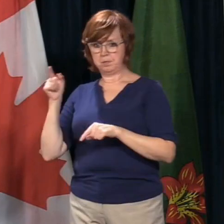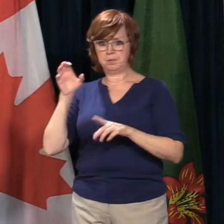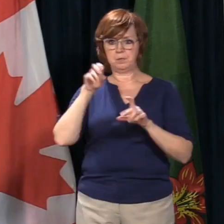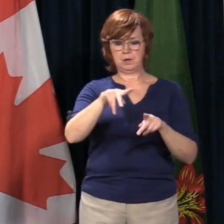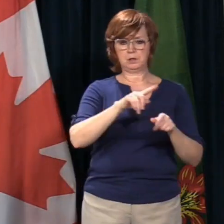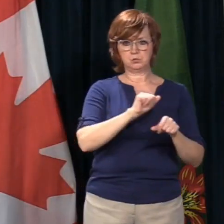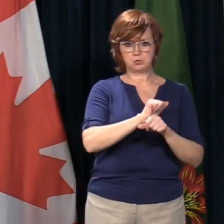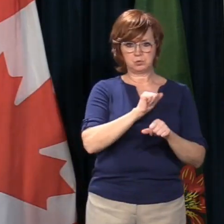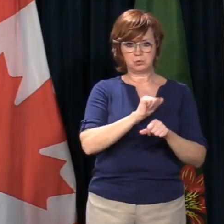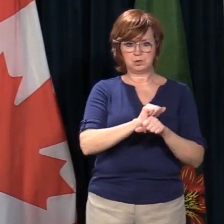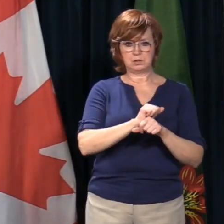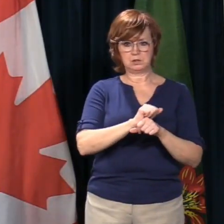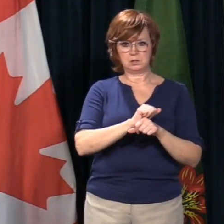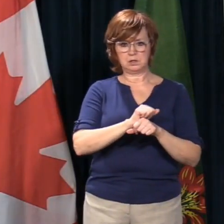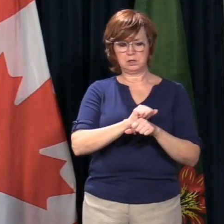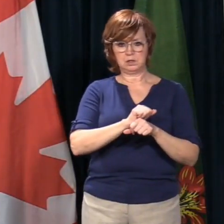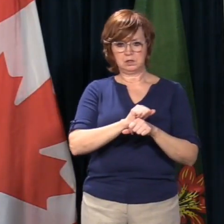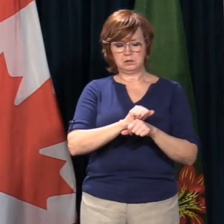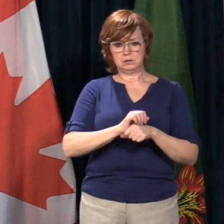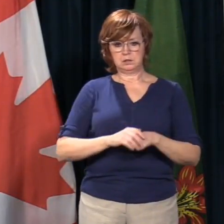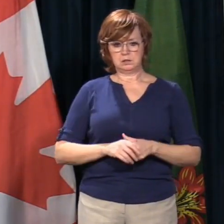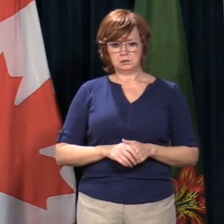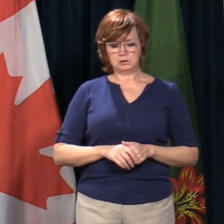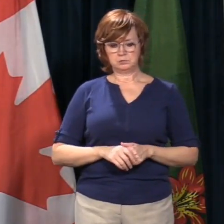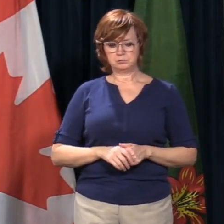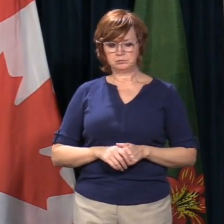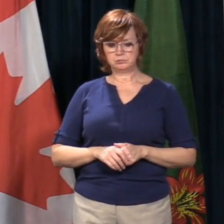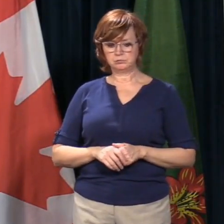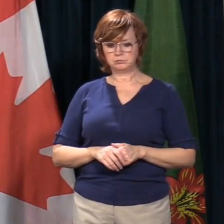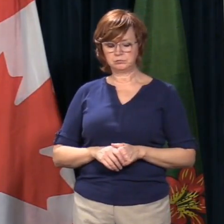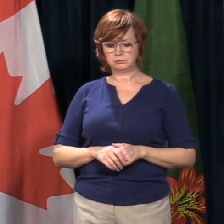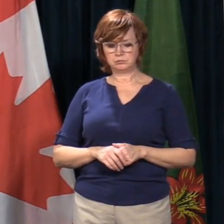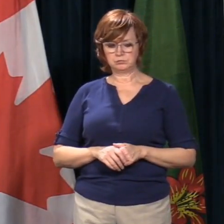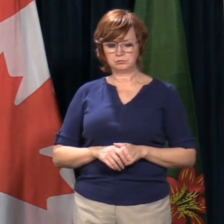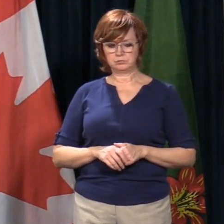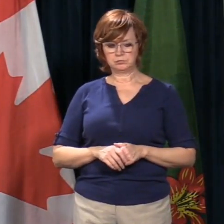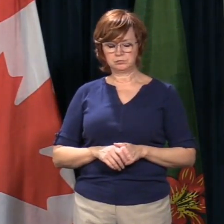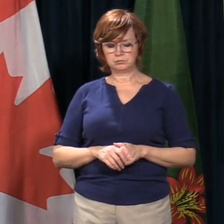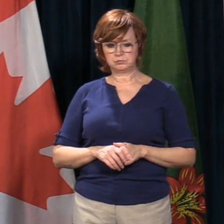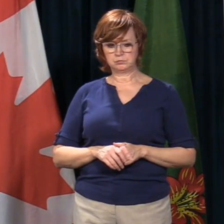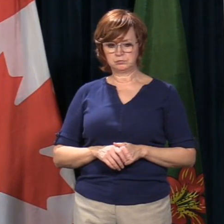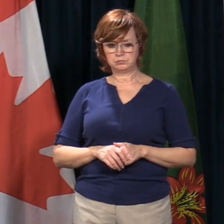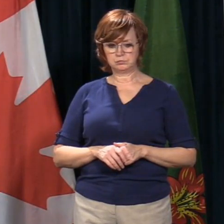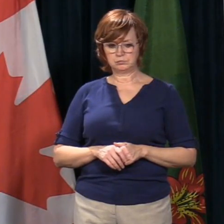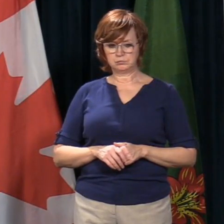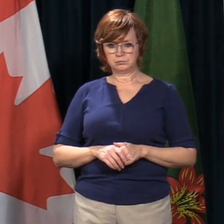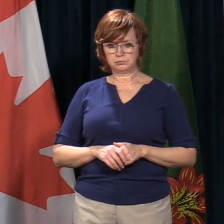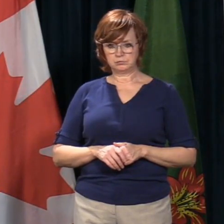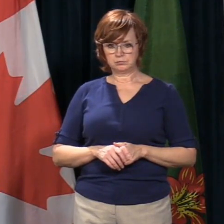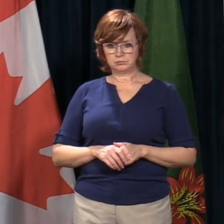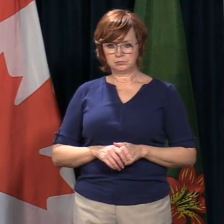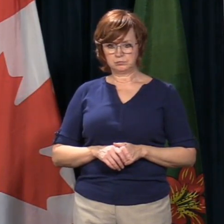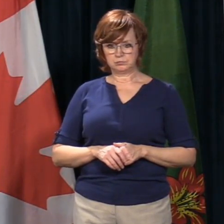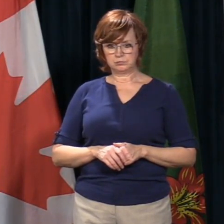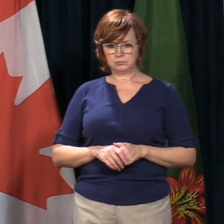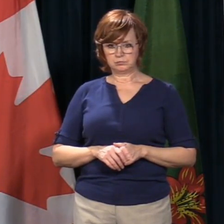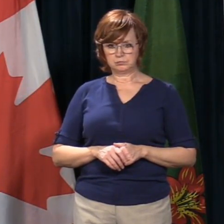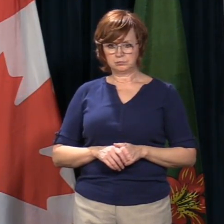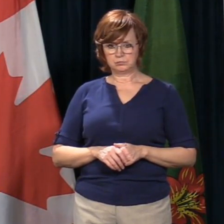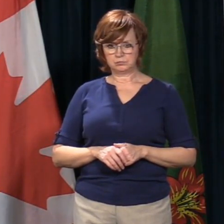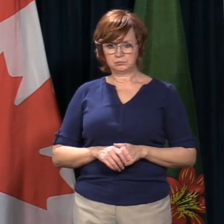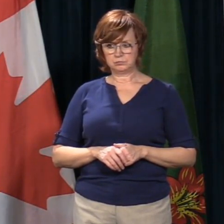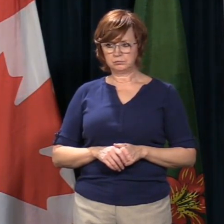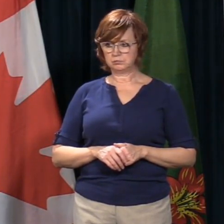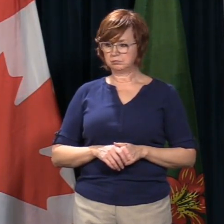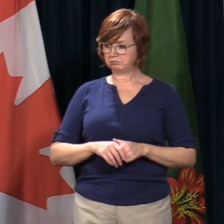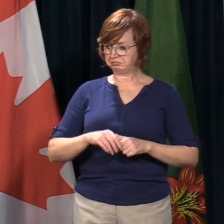know seniors are at the most high risk. So I guess, is there anything else that SHA wants to see be